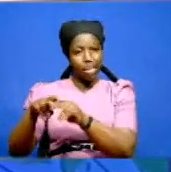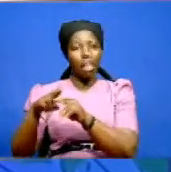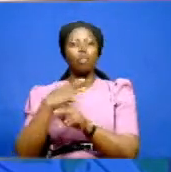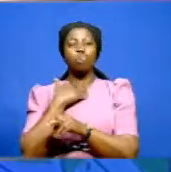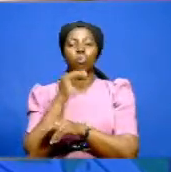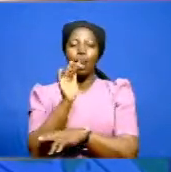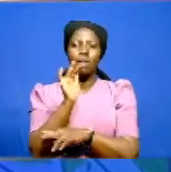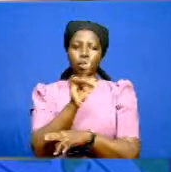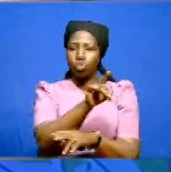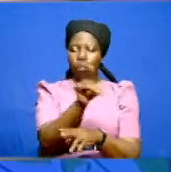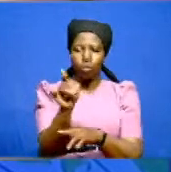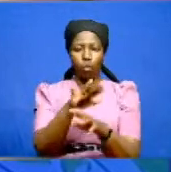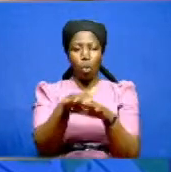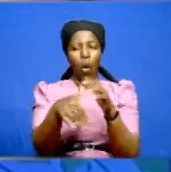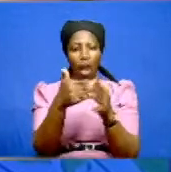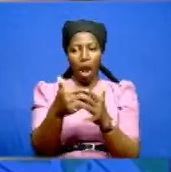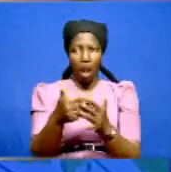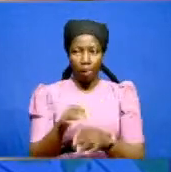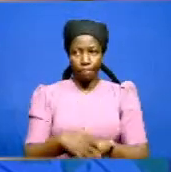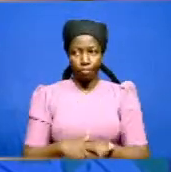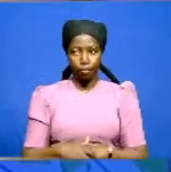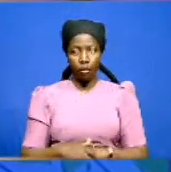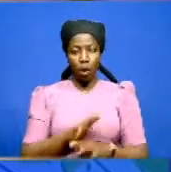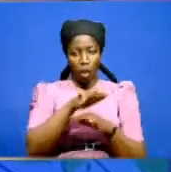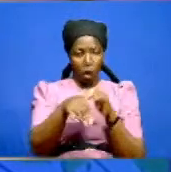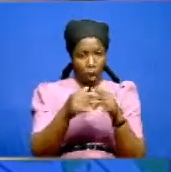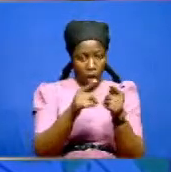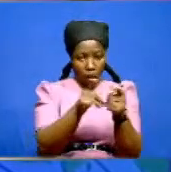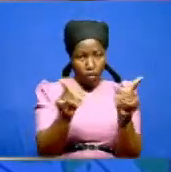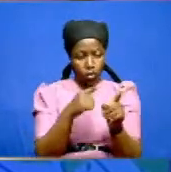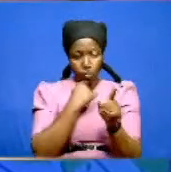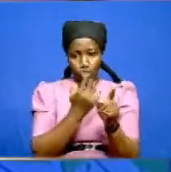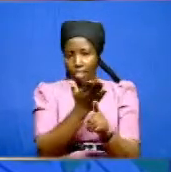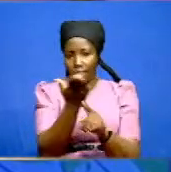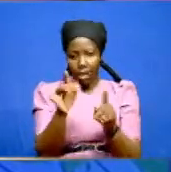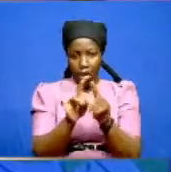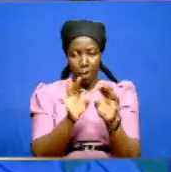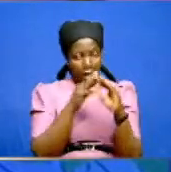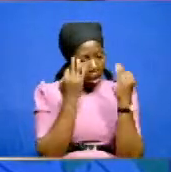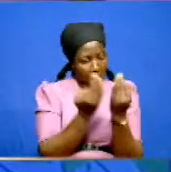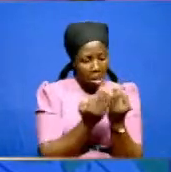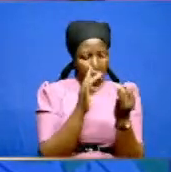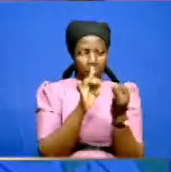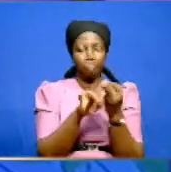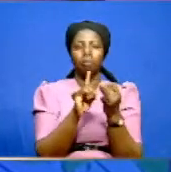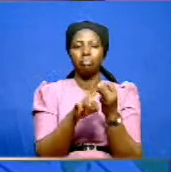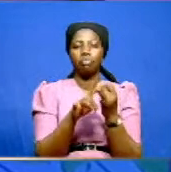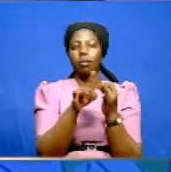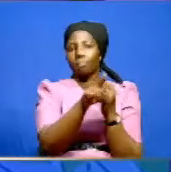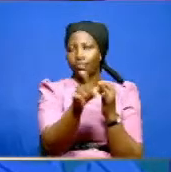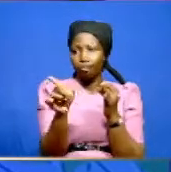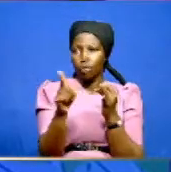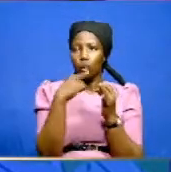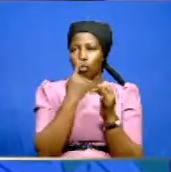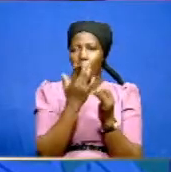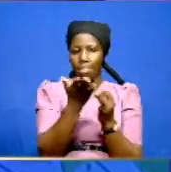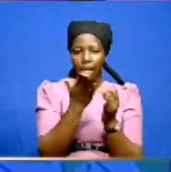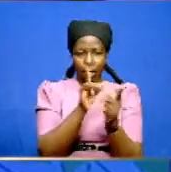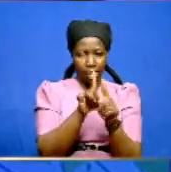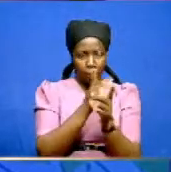you. All of you who are here as family, all of you who are here as friends,